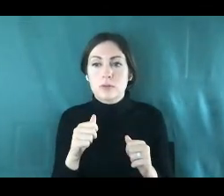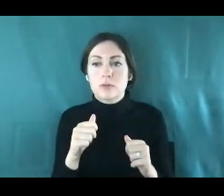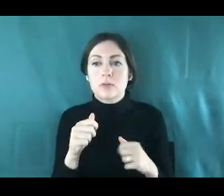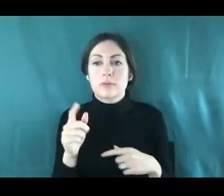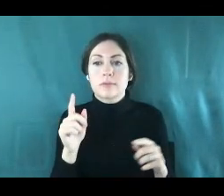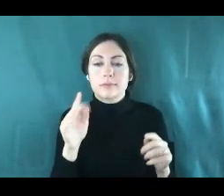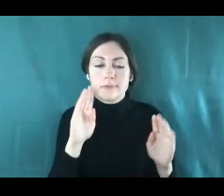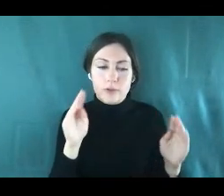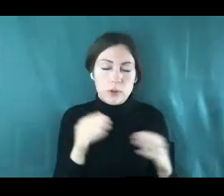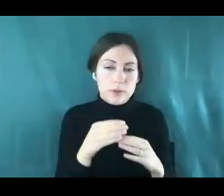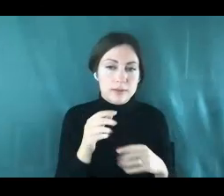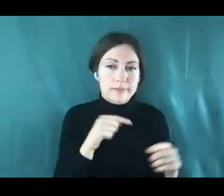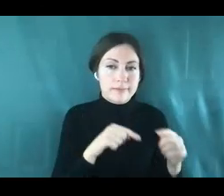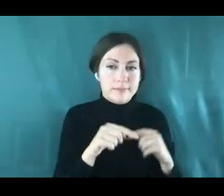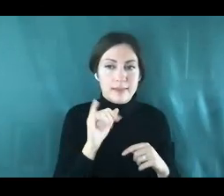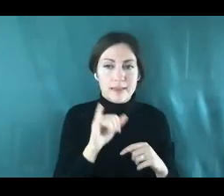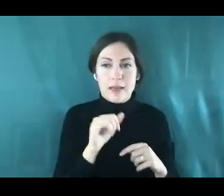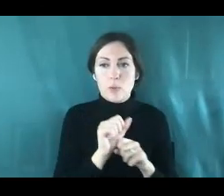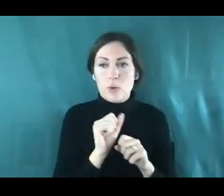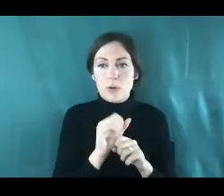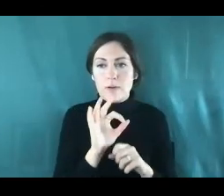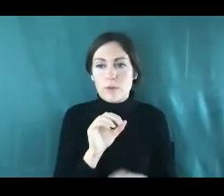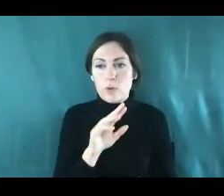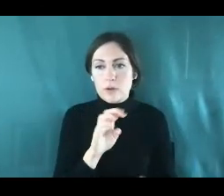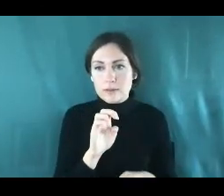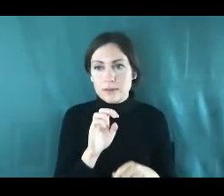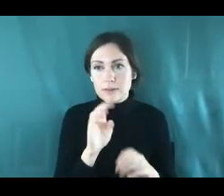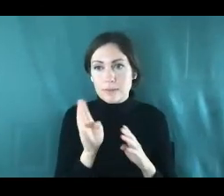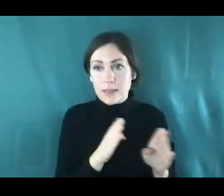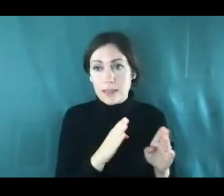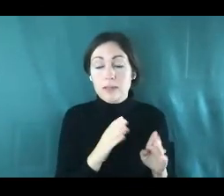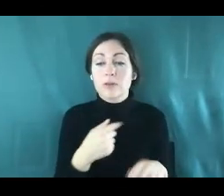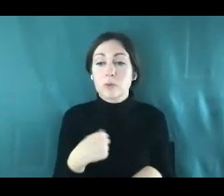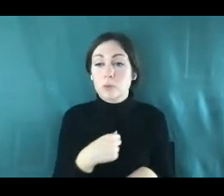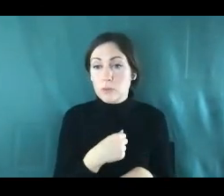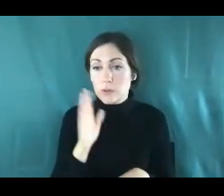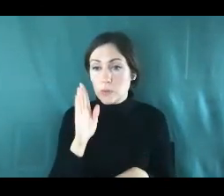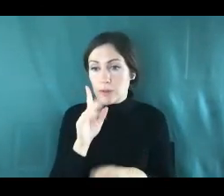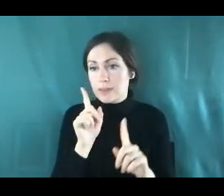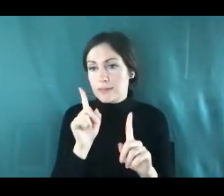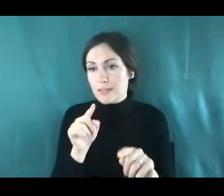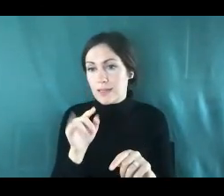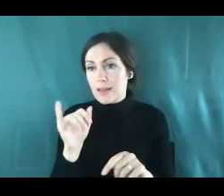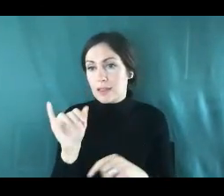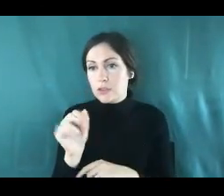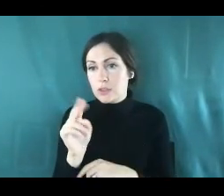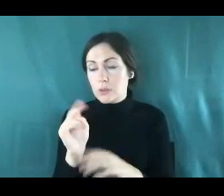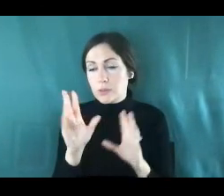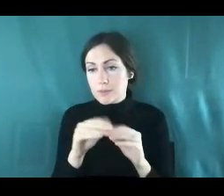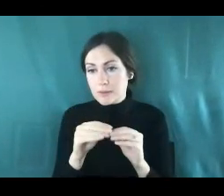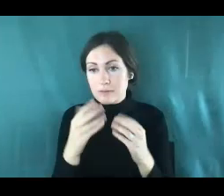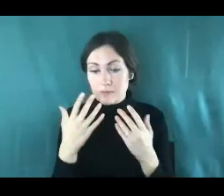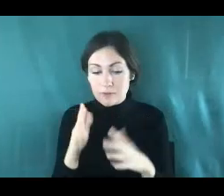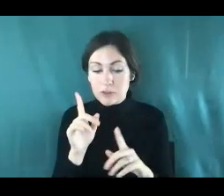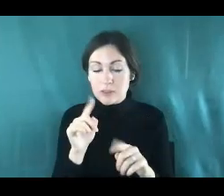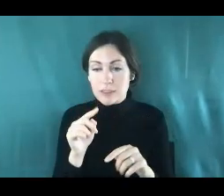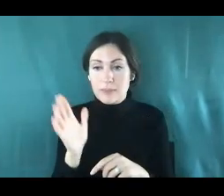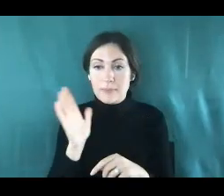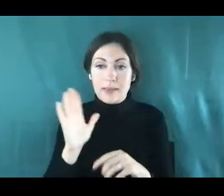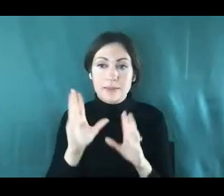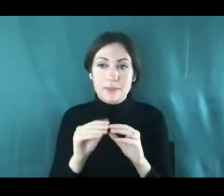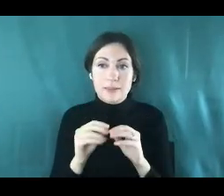workforce plan. And we are attending that January meeting. We've attended past meetings that are to keep the